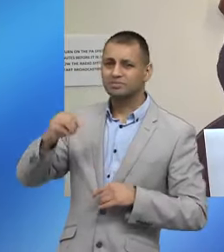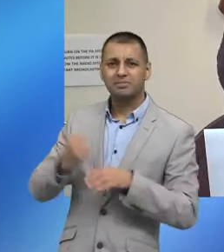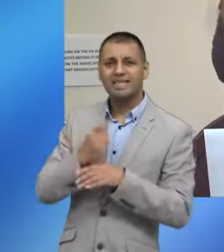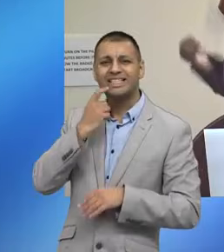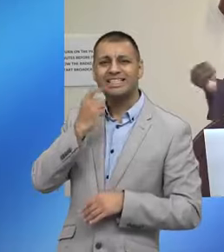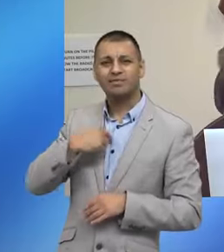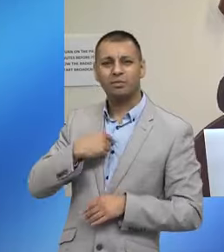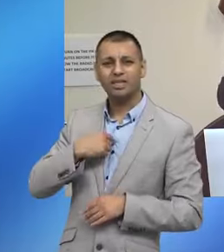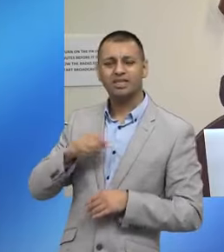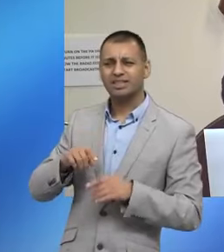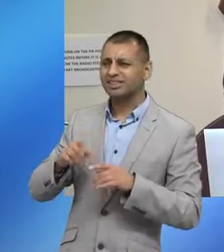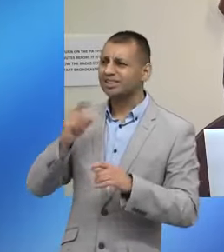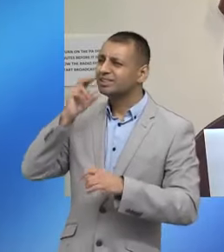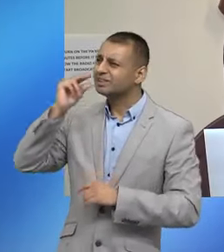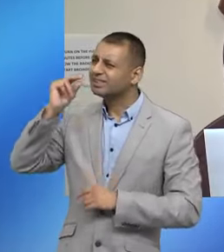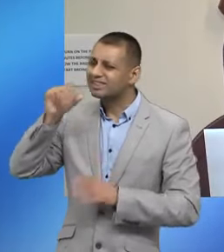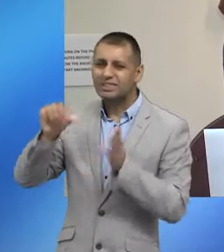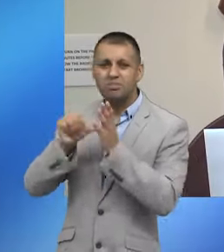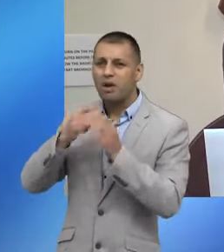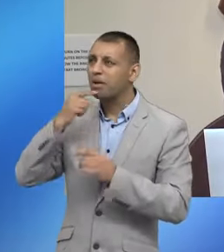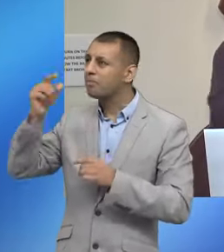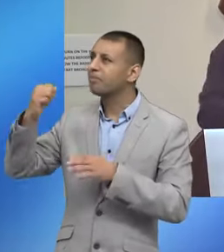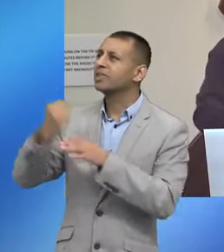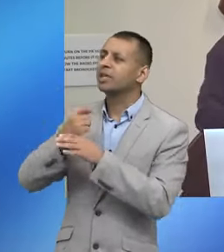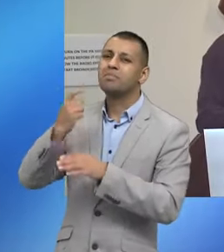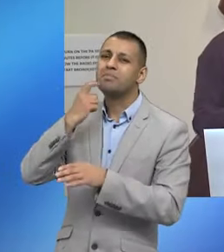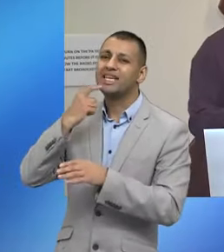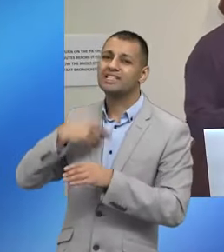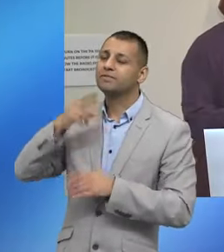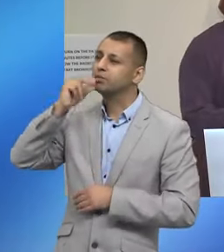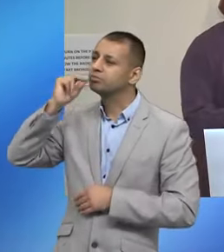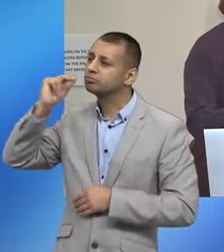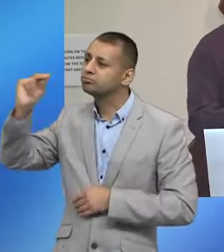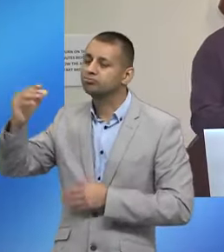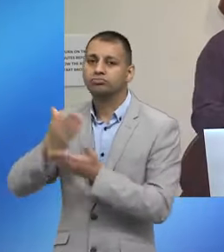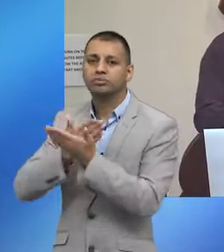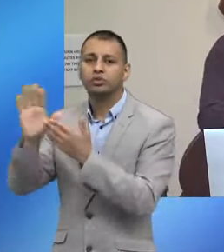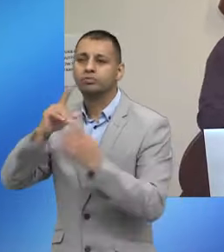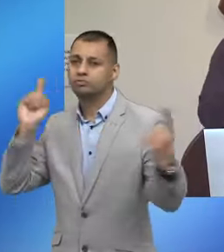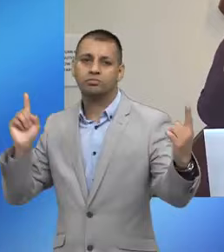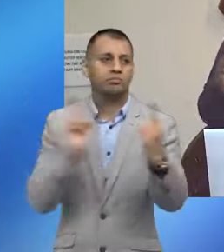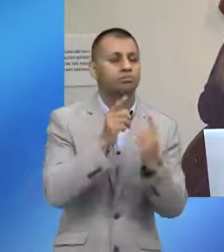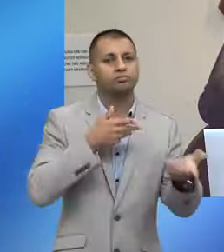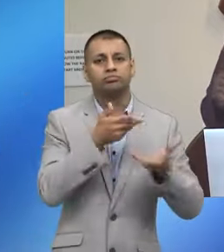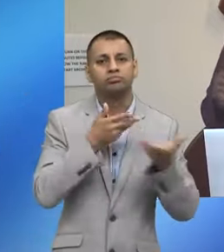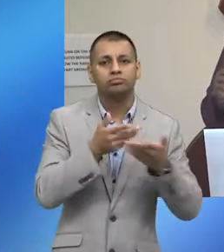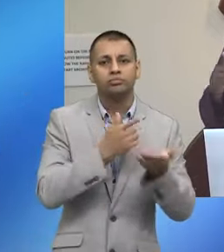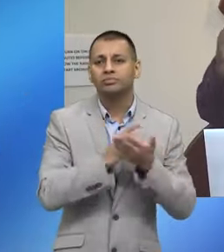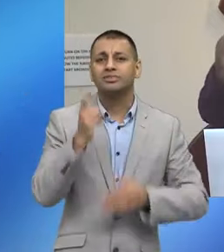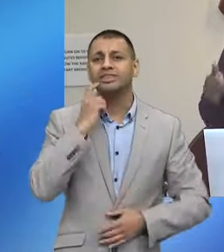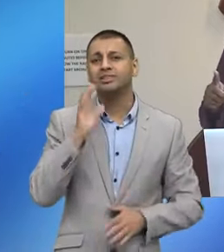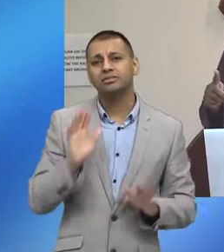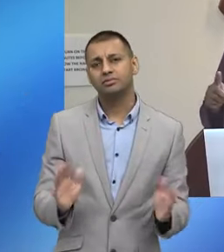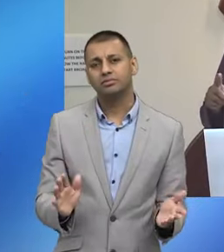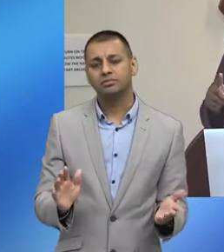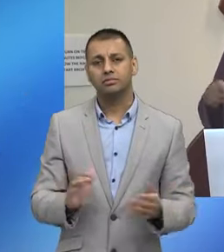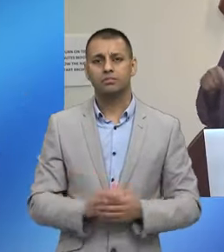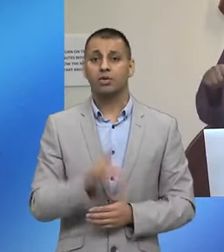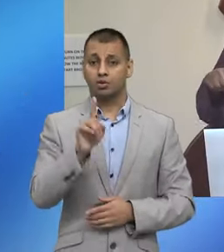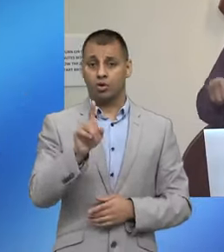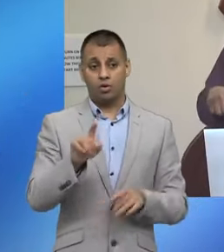my affair easy and untie the impediment that is in my tongue. Now I'm asking you brothers, you young